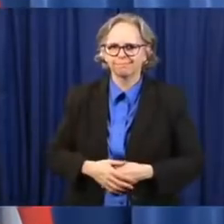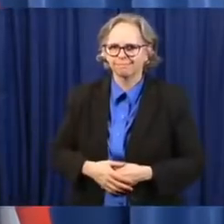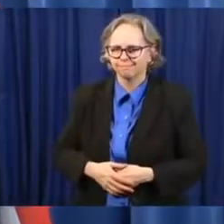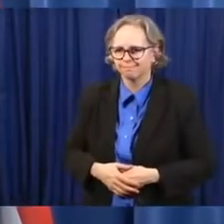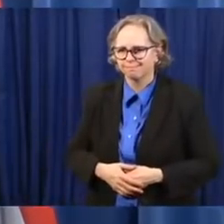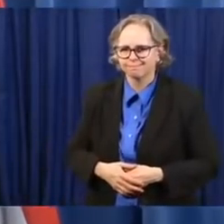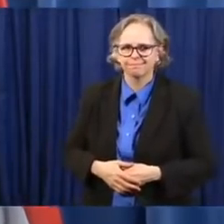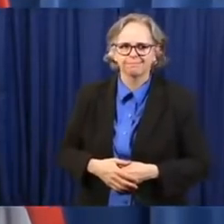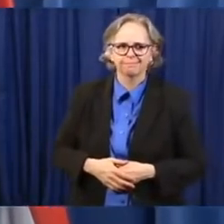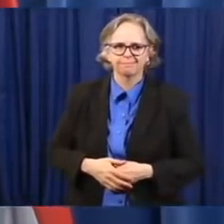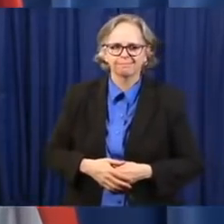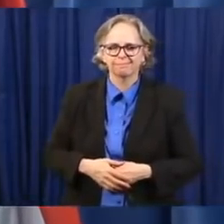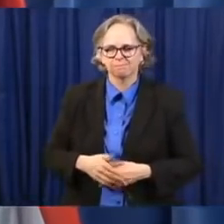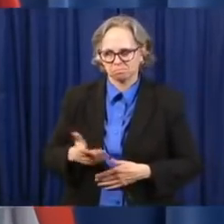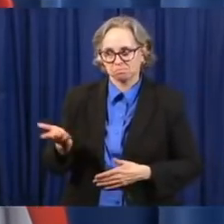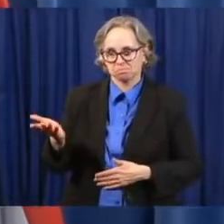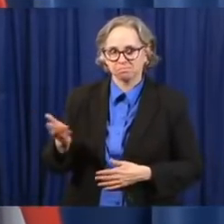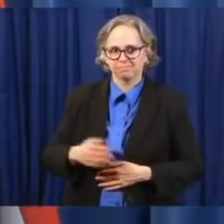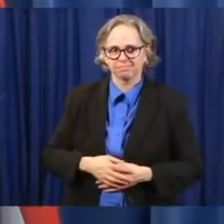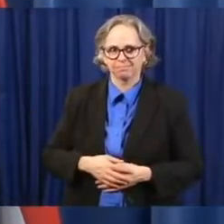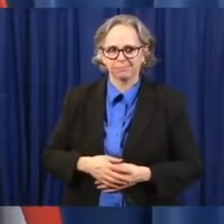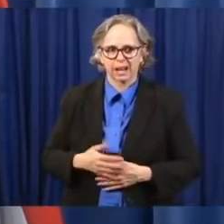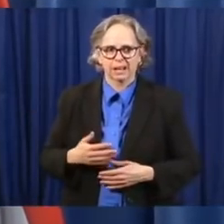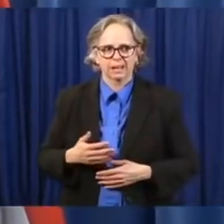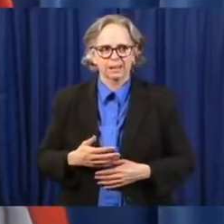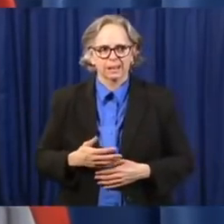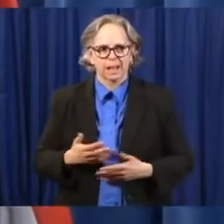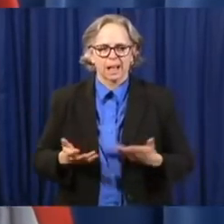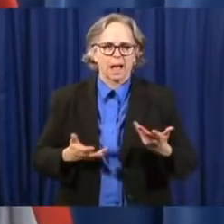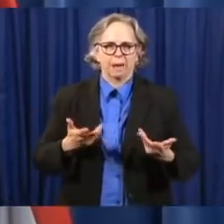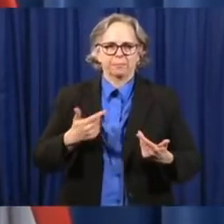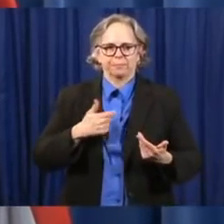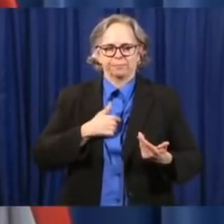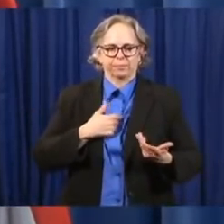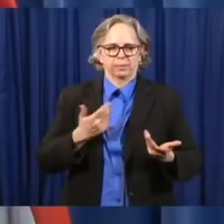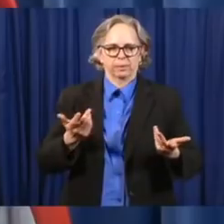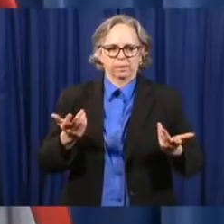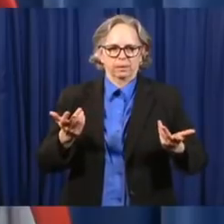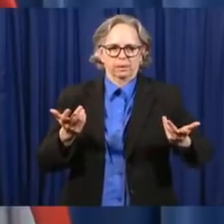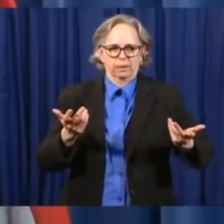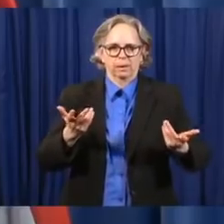respond. One of the things we obviously are very concerned about